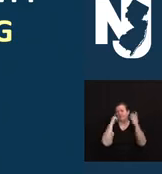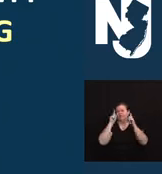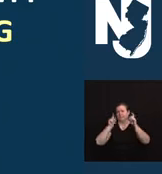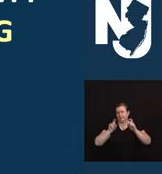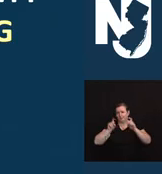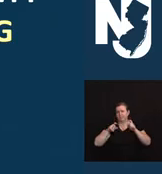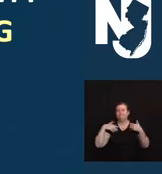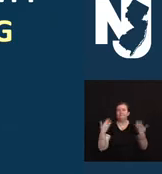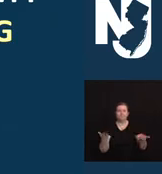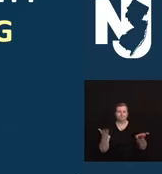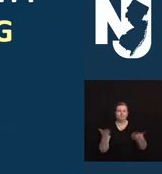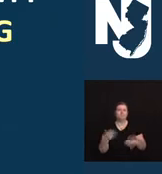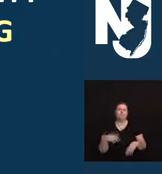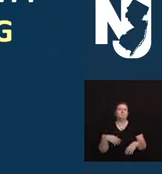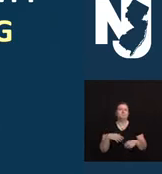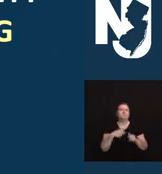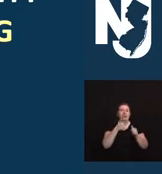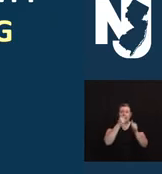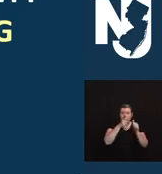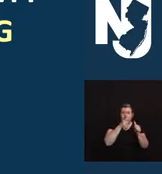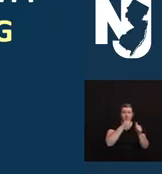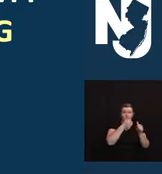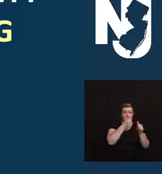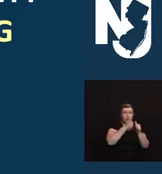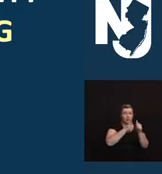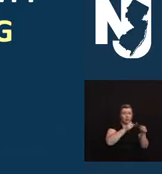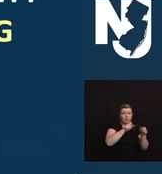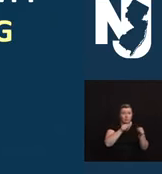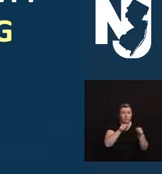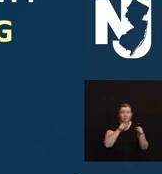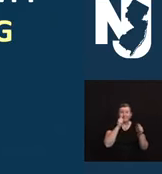the schedule for individual test sites, please go